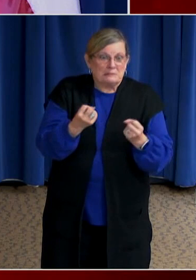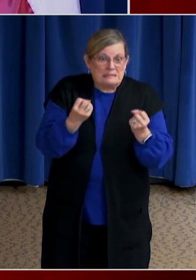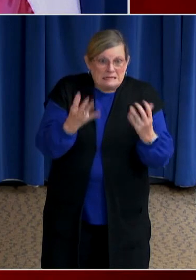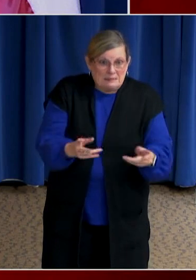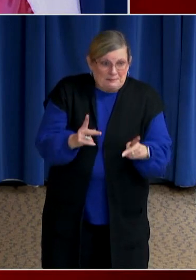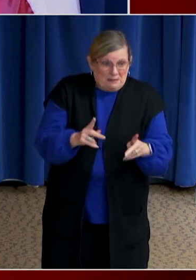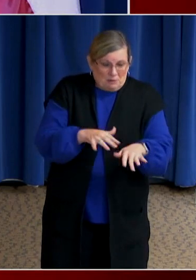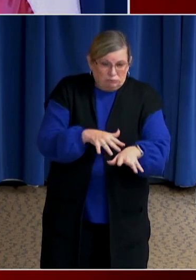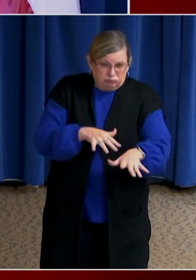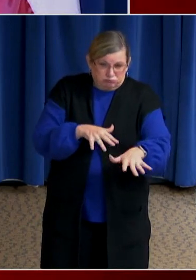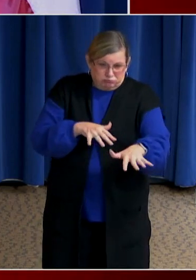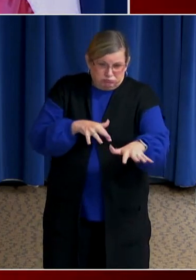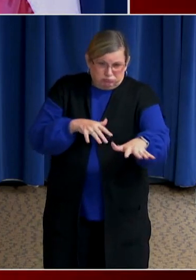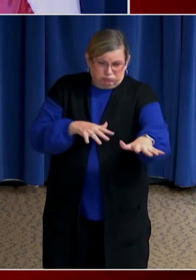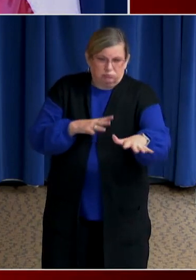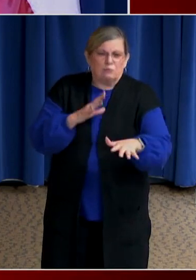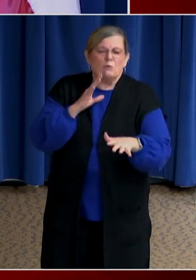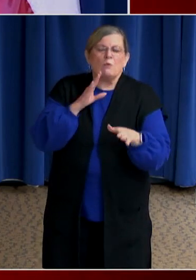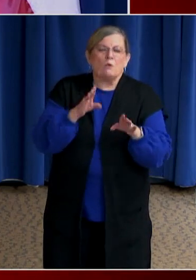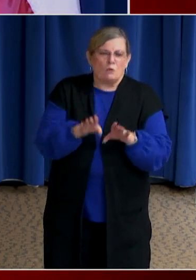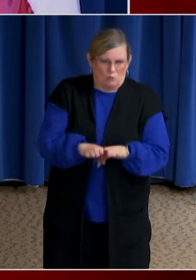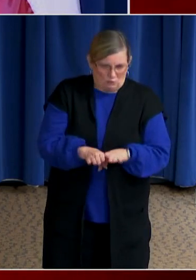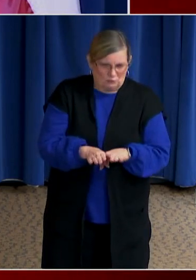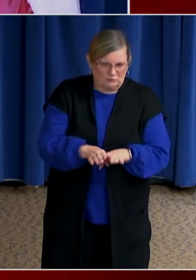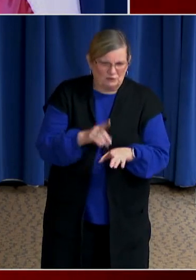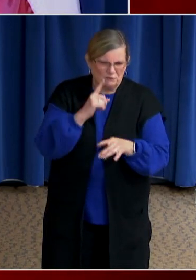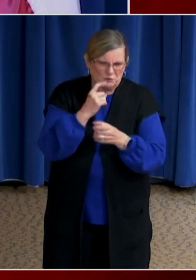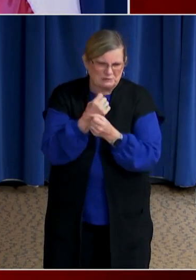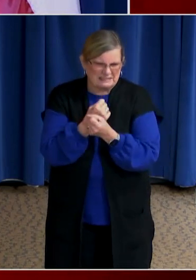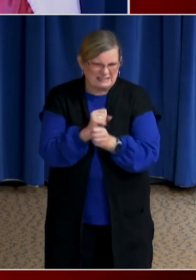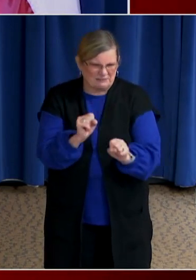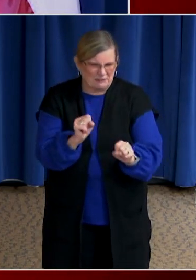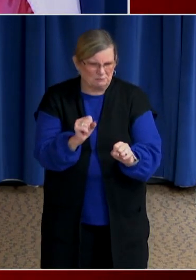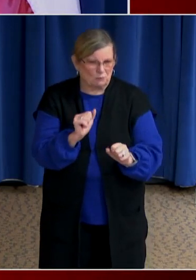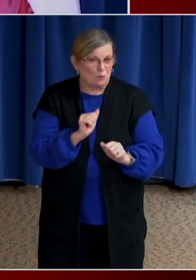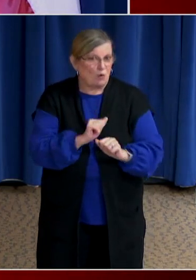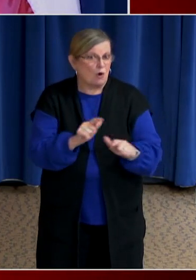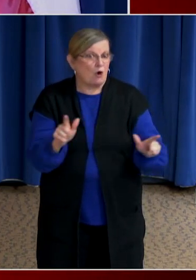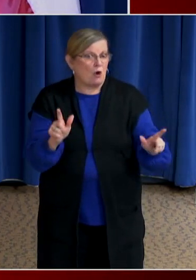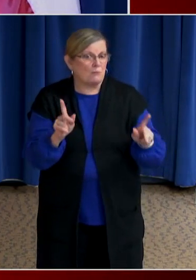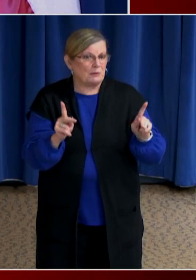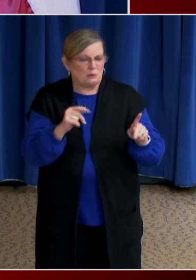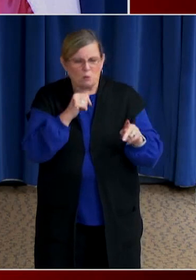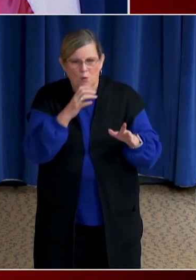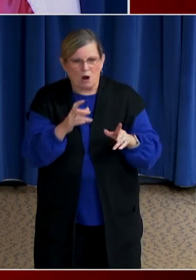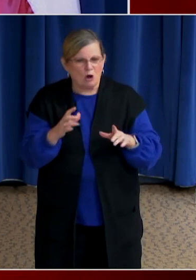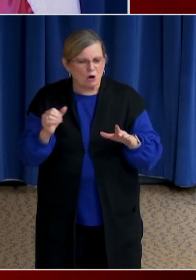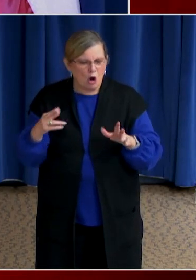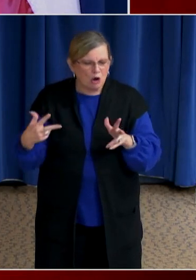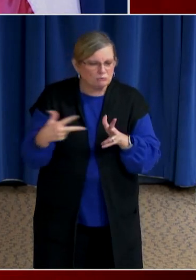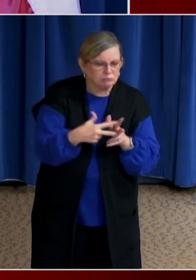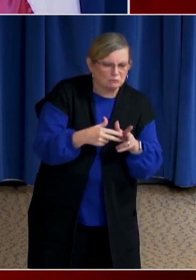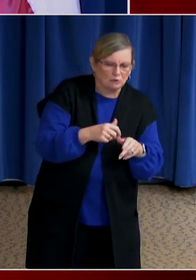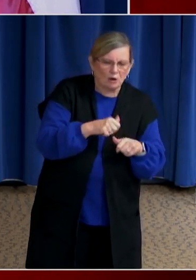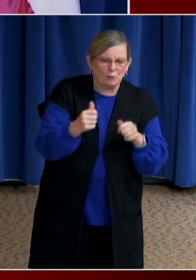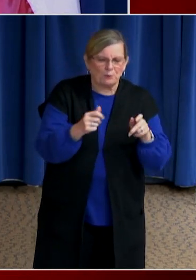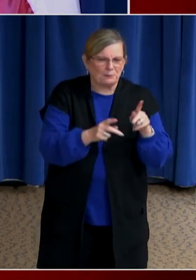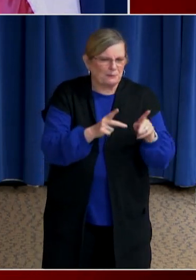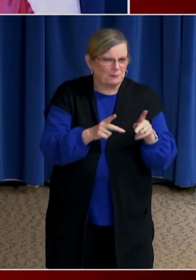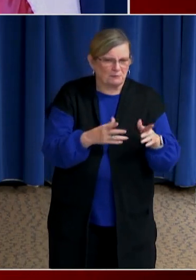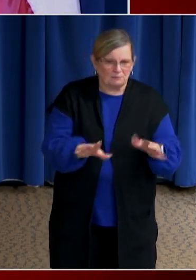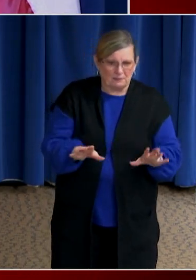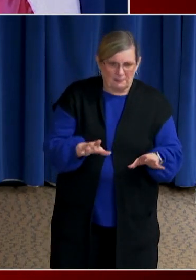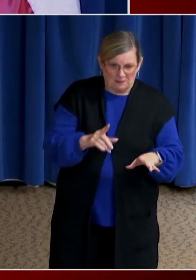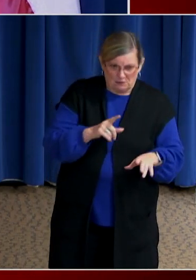for the safety of the demonstrators. We don't want vehicles traveling where people may be having protests. And are you still all hands on deck? Is it